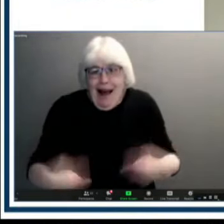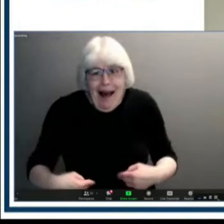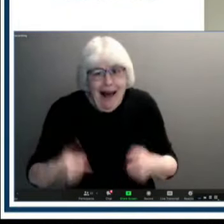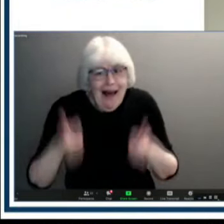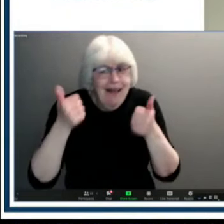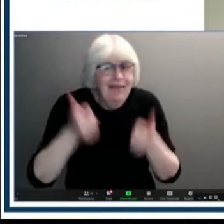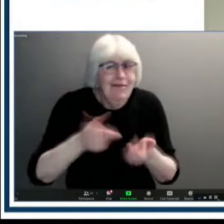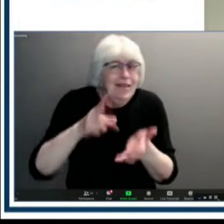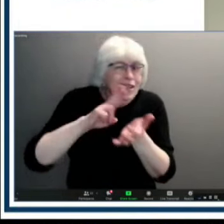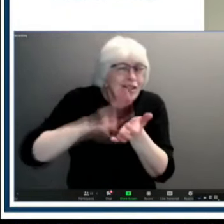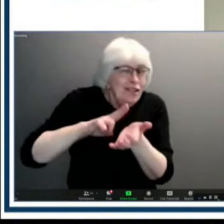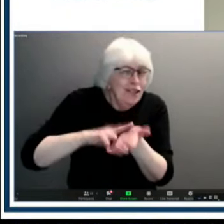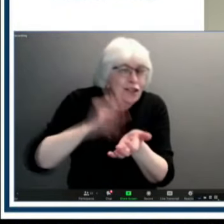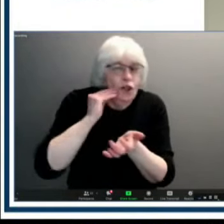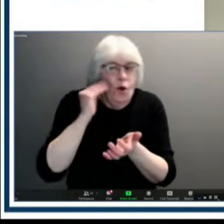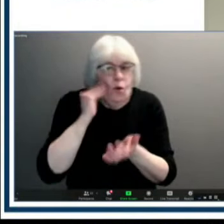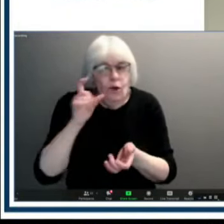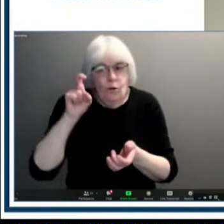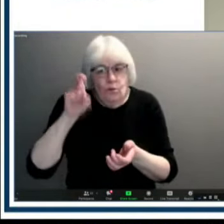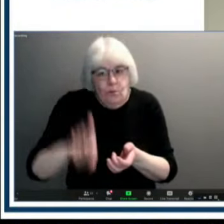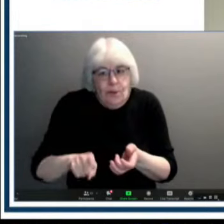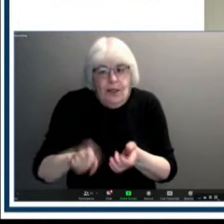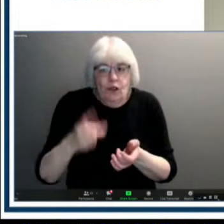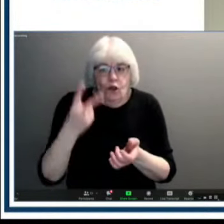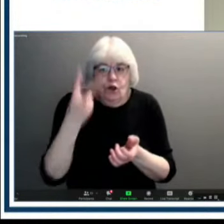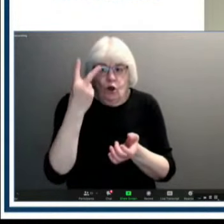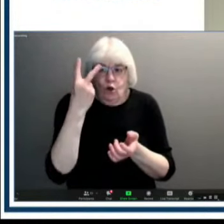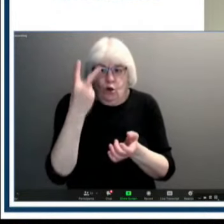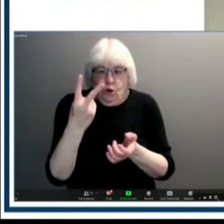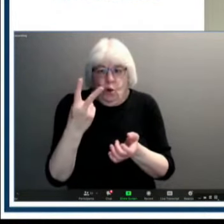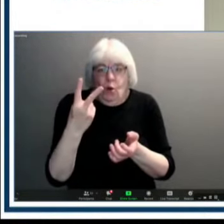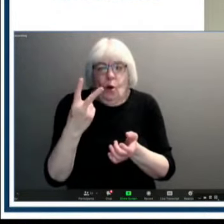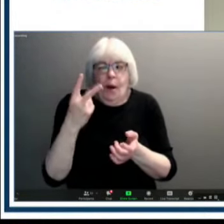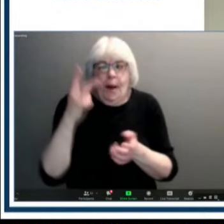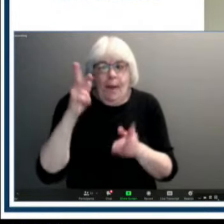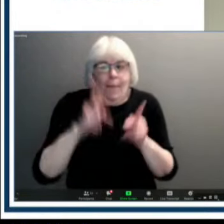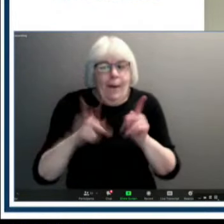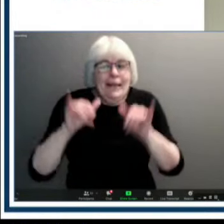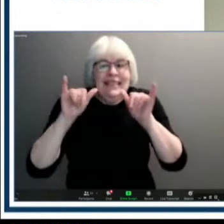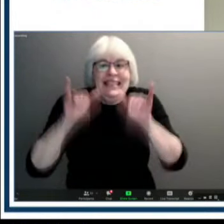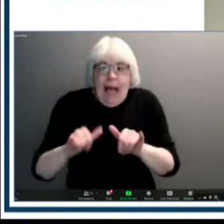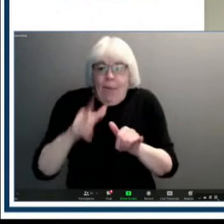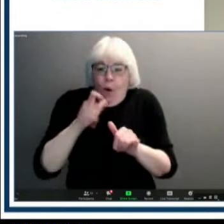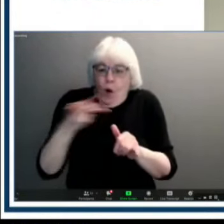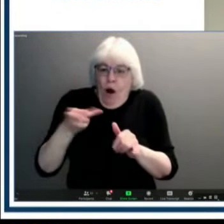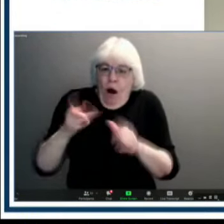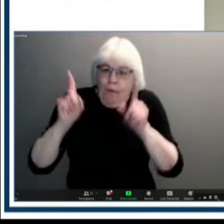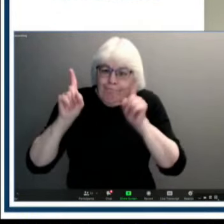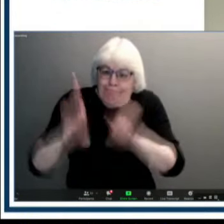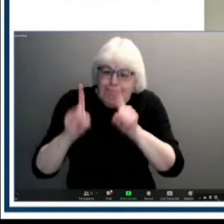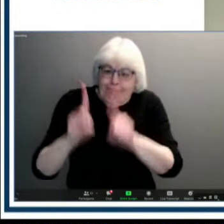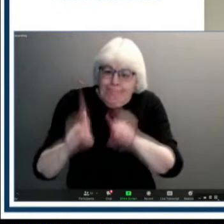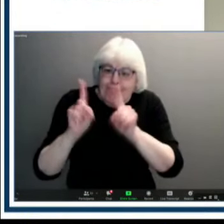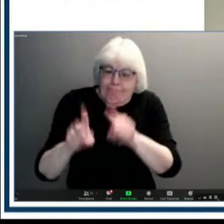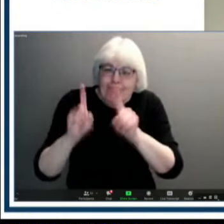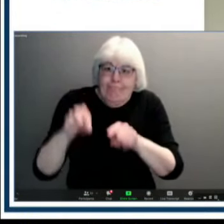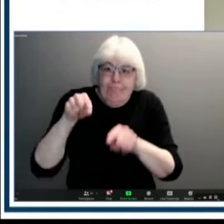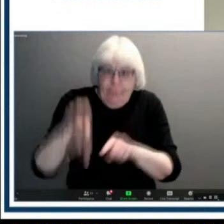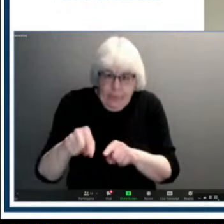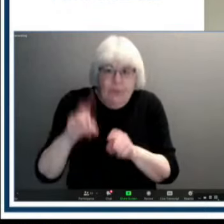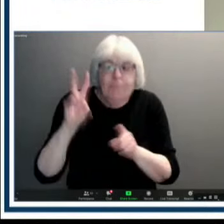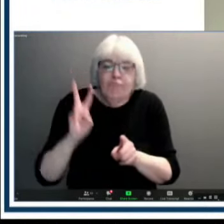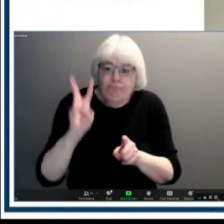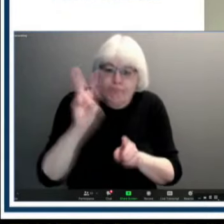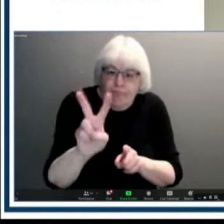2 consistent visitors per resident. So we'll still the importance of still allowing social interaction,